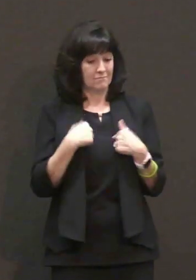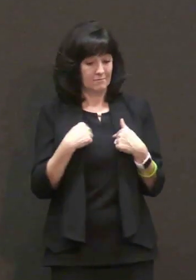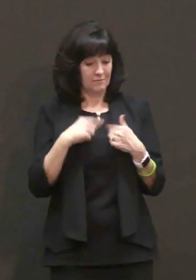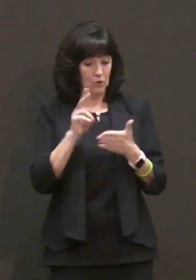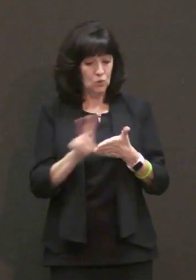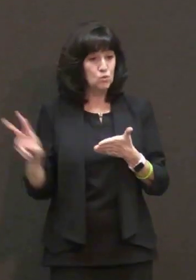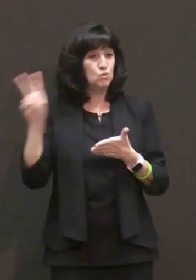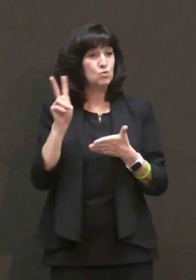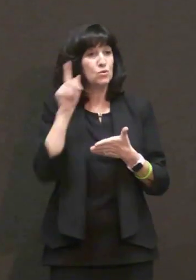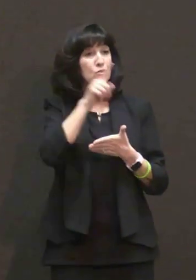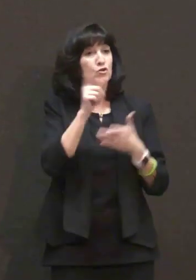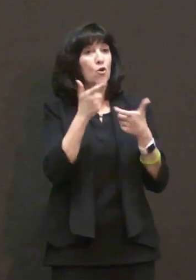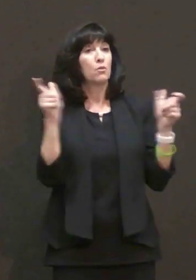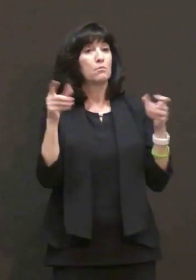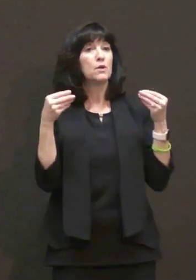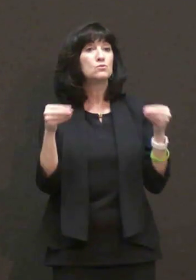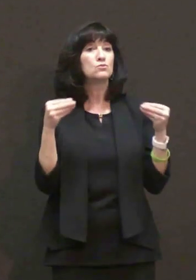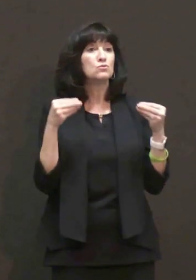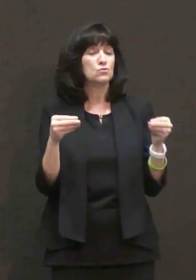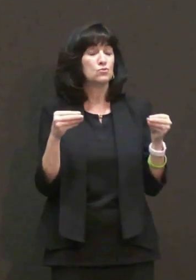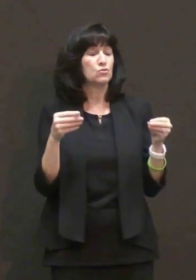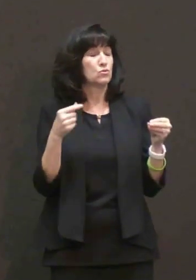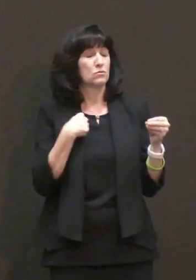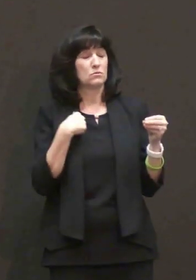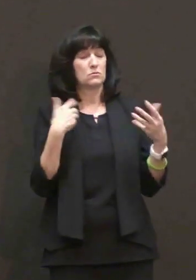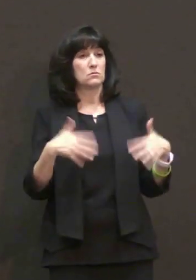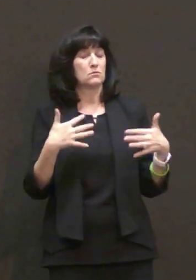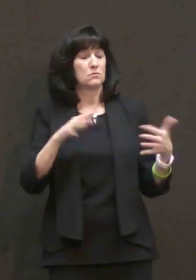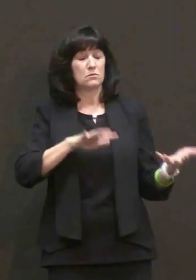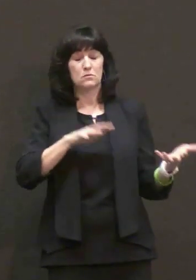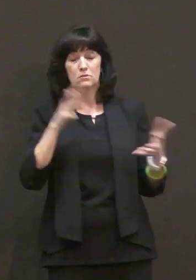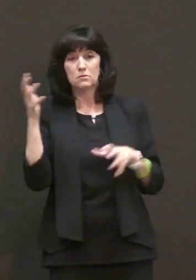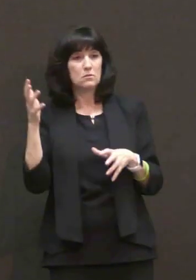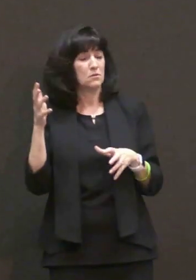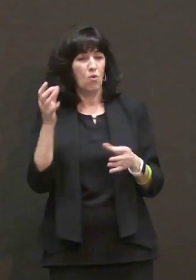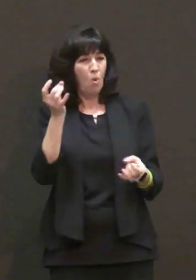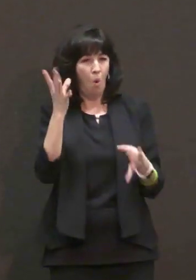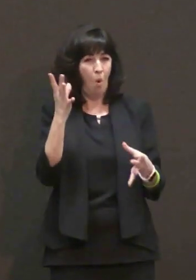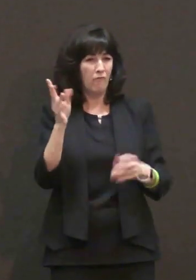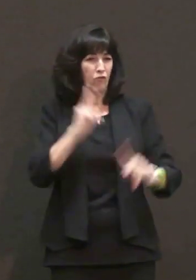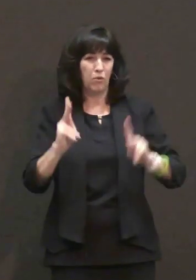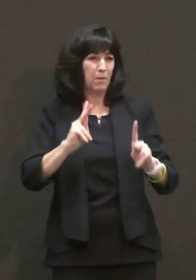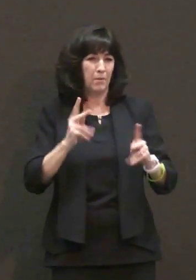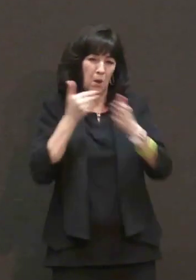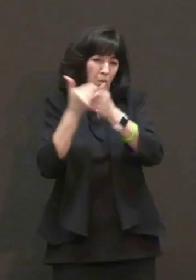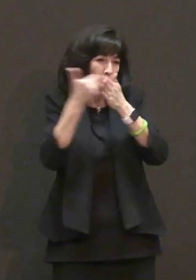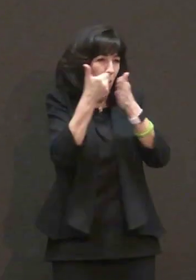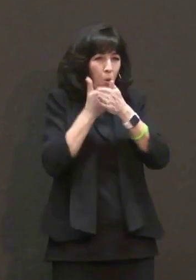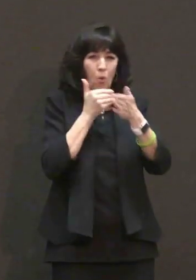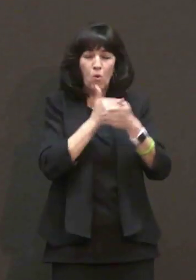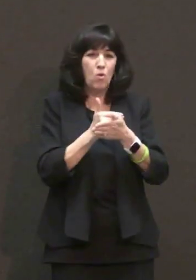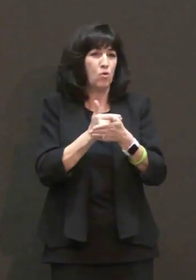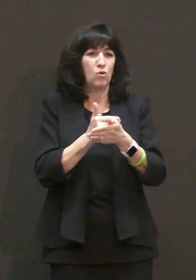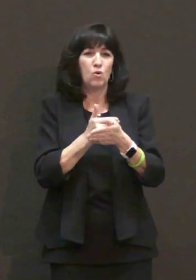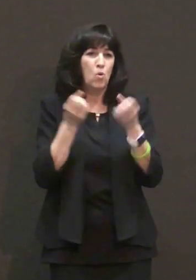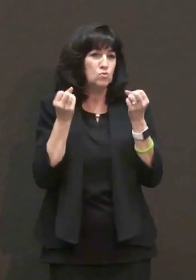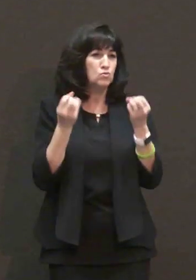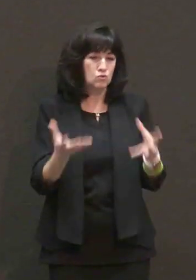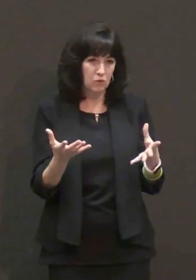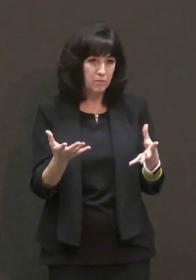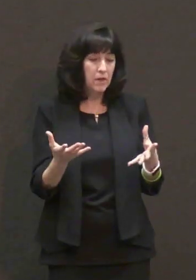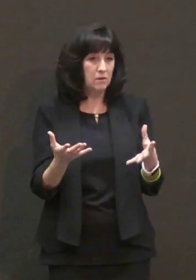went into one and it was a disaster. Today I go out, the other day I went out to the Home